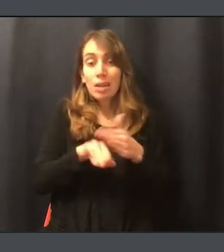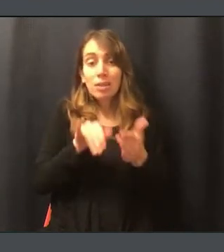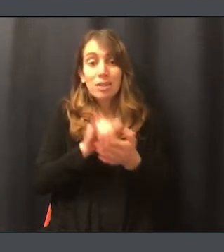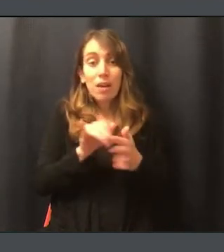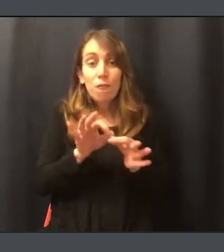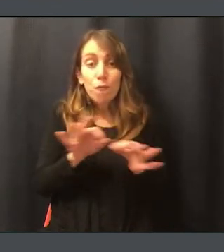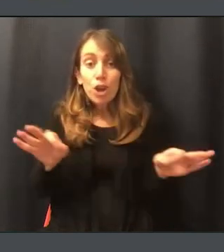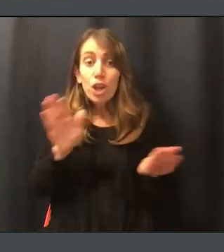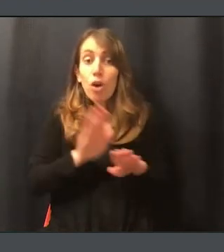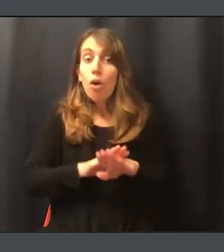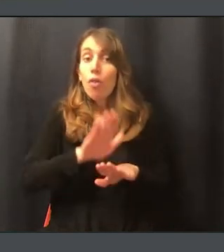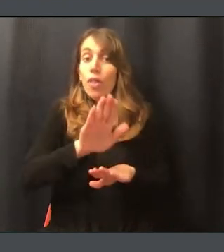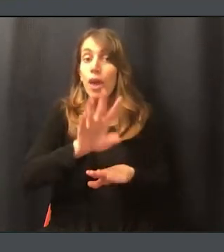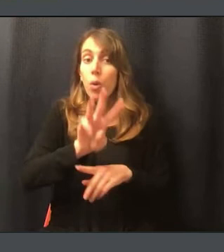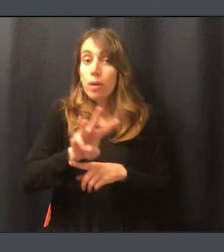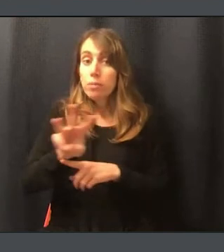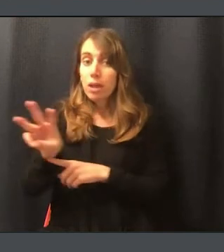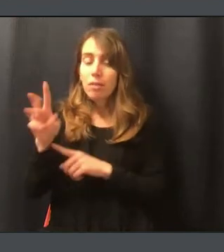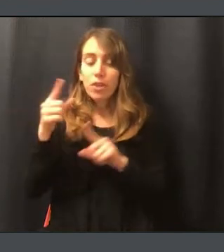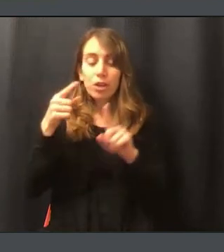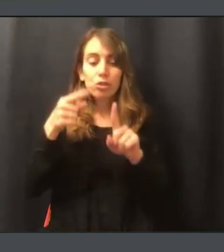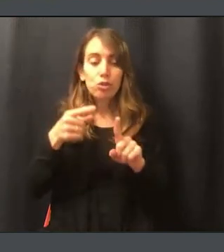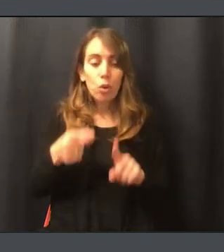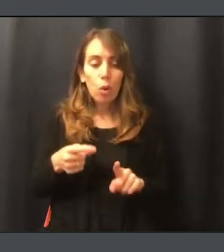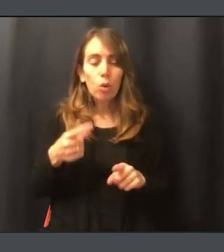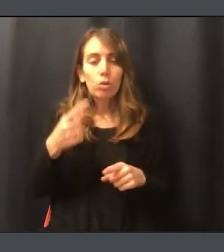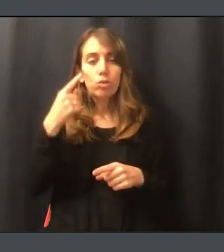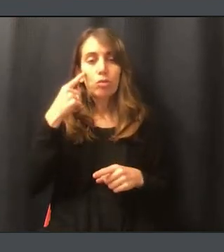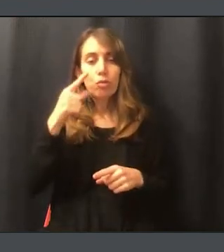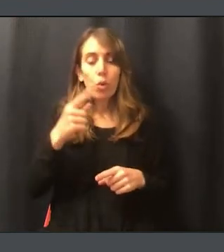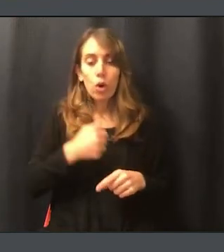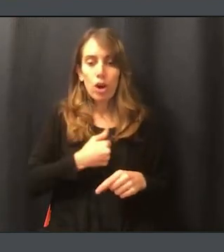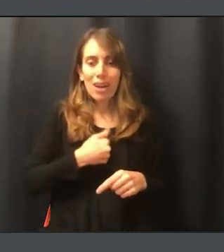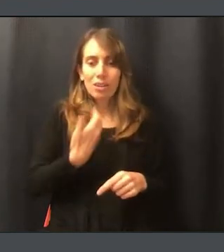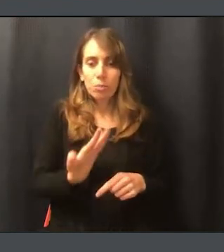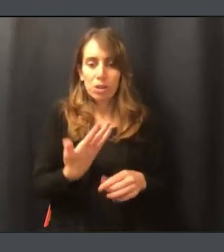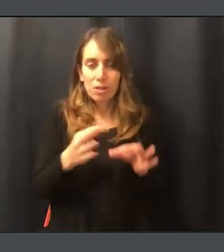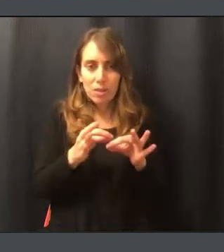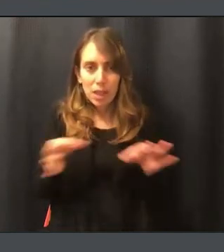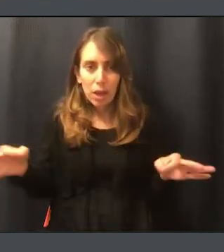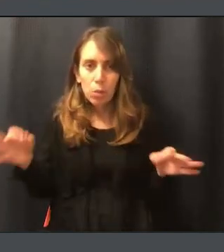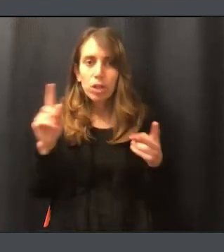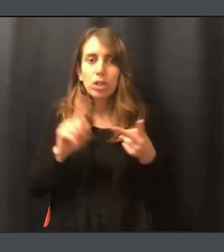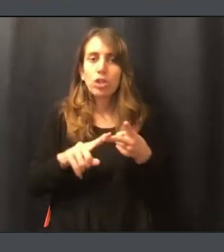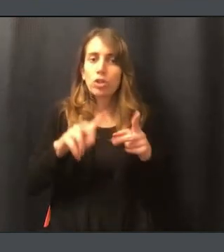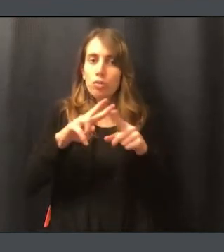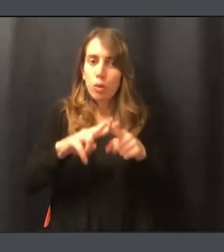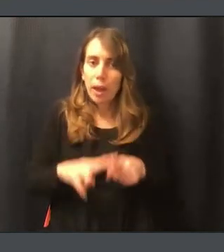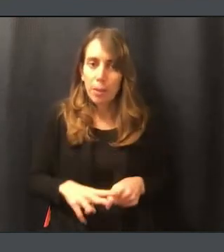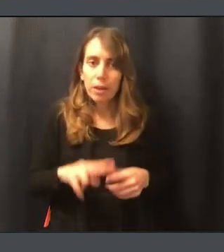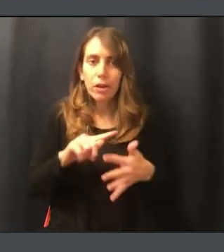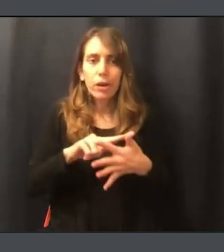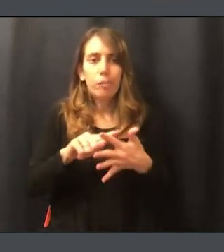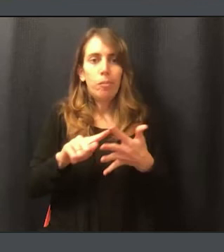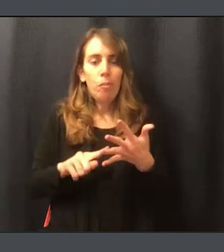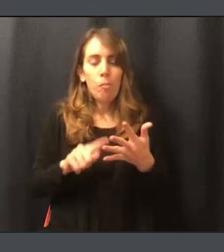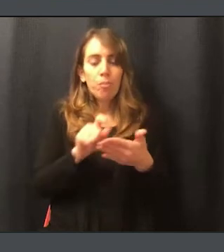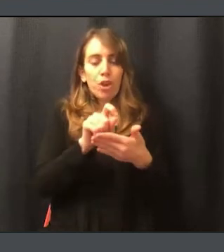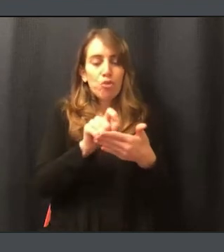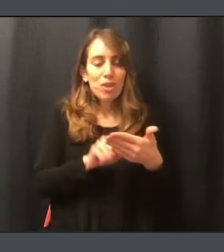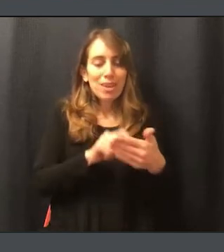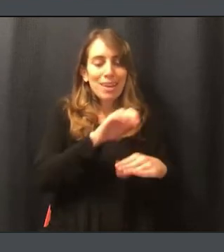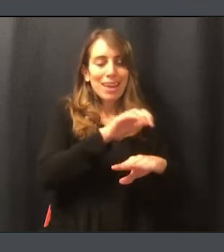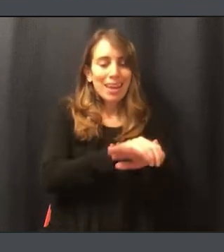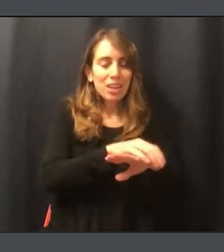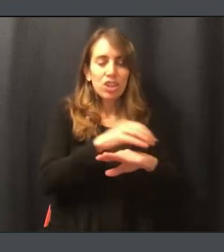website, and there's goals for artic, for expressive language, for vocabulary, and they're written in English and in Spanish.